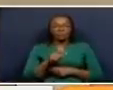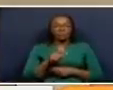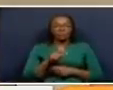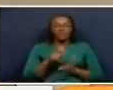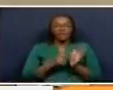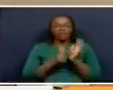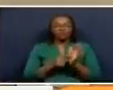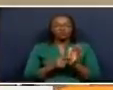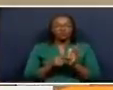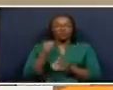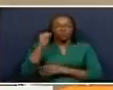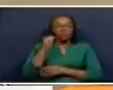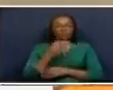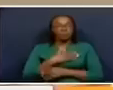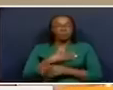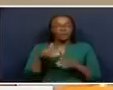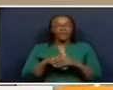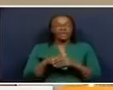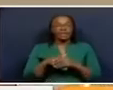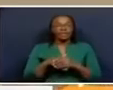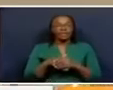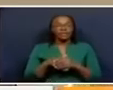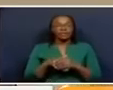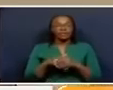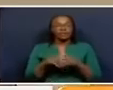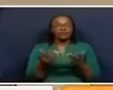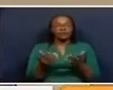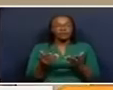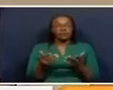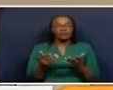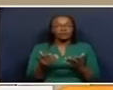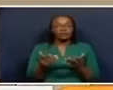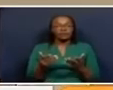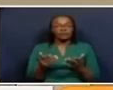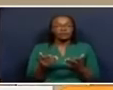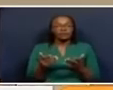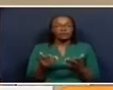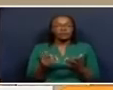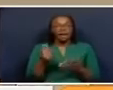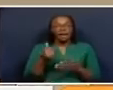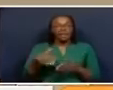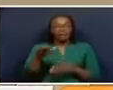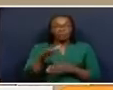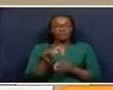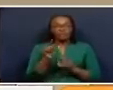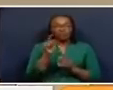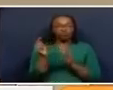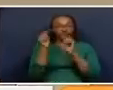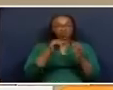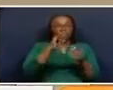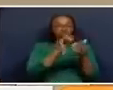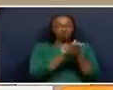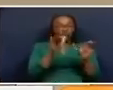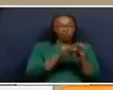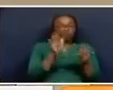in extremis, you know, in its extreme, so that you go to places which are jubilated, and it's almost like Raila